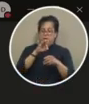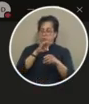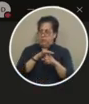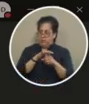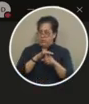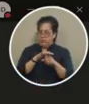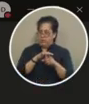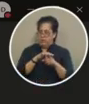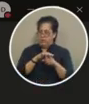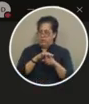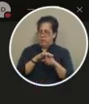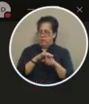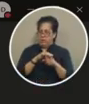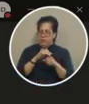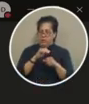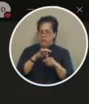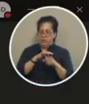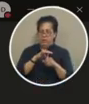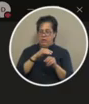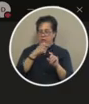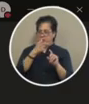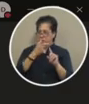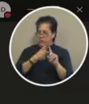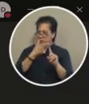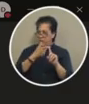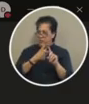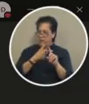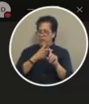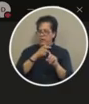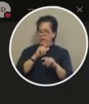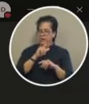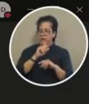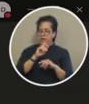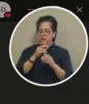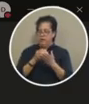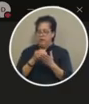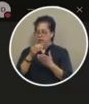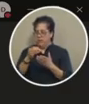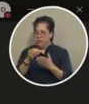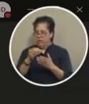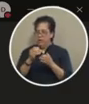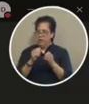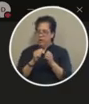on a lease or a purchase with